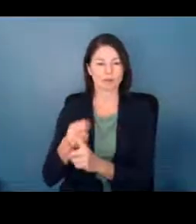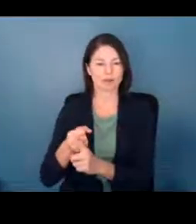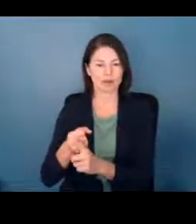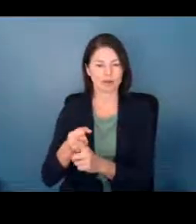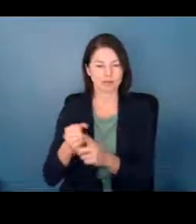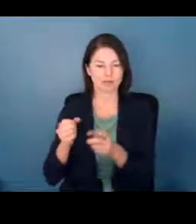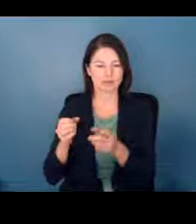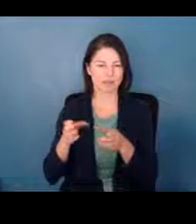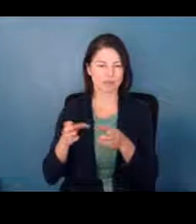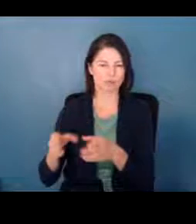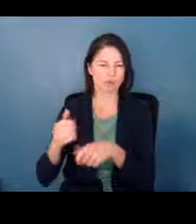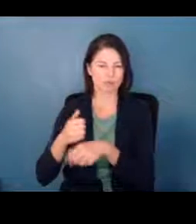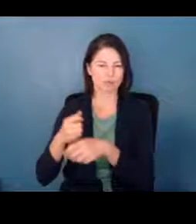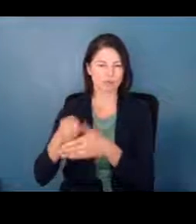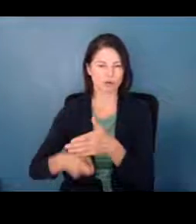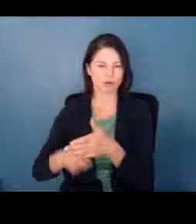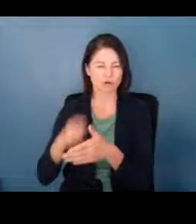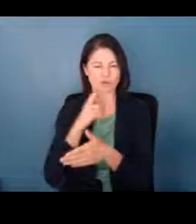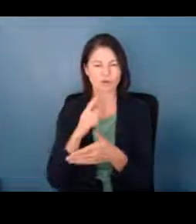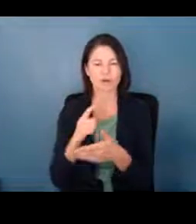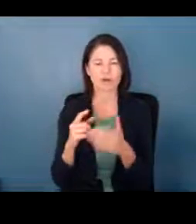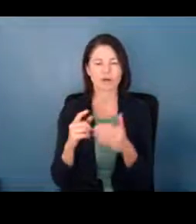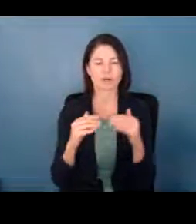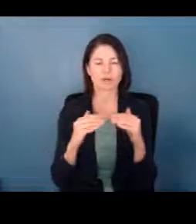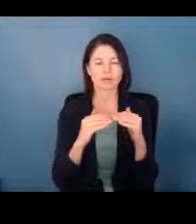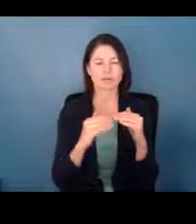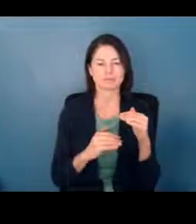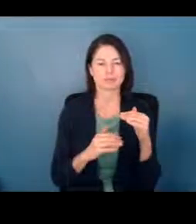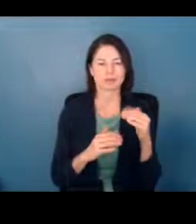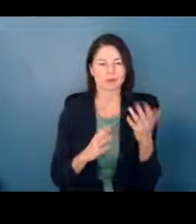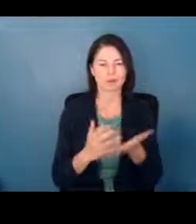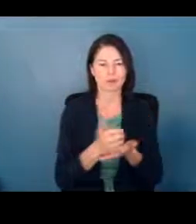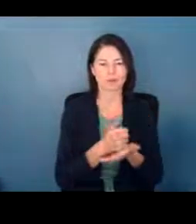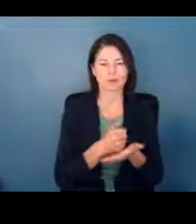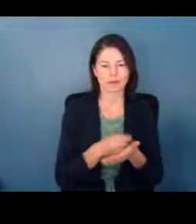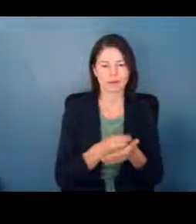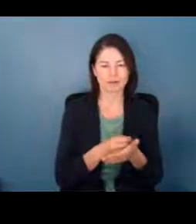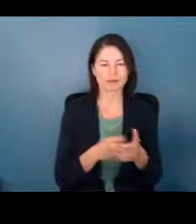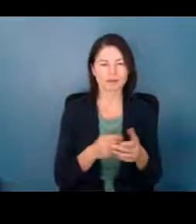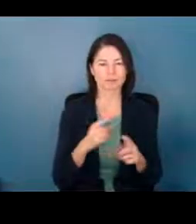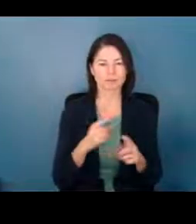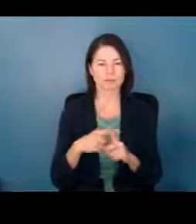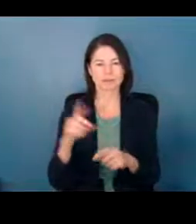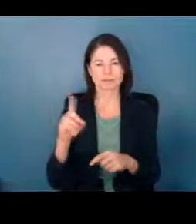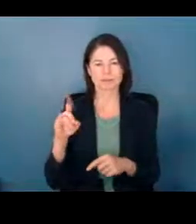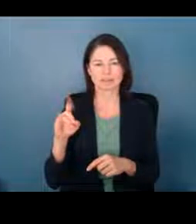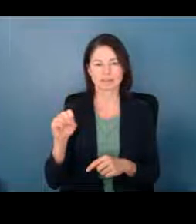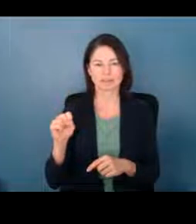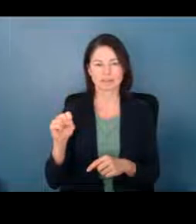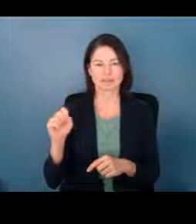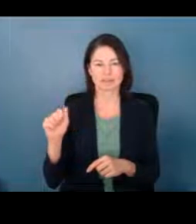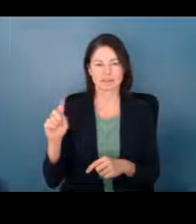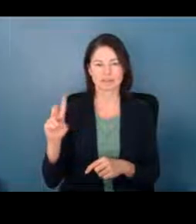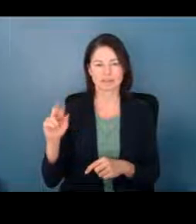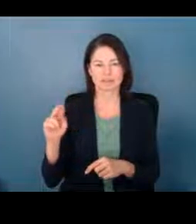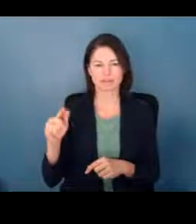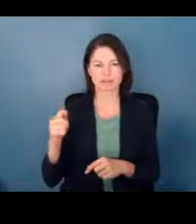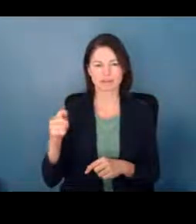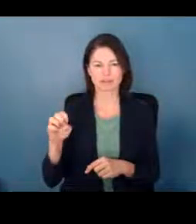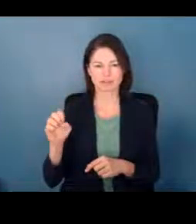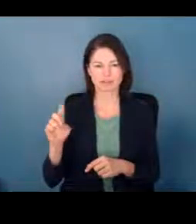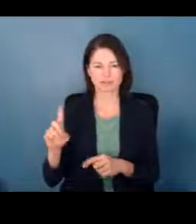communities and low-income individuals. So they're also studying that right now. And Ruck America has also done studies that